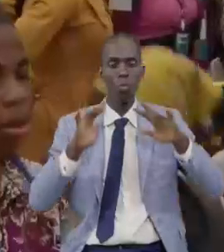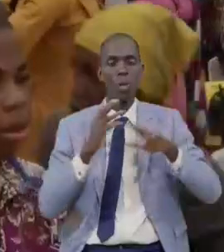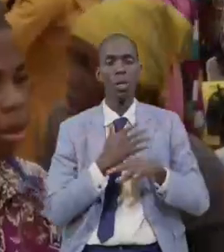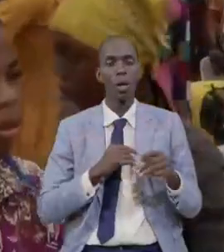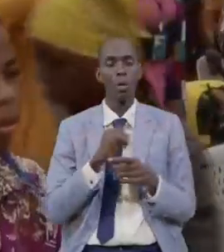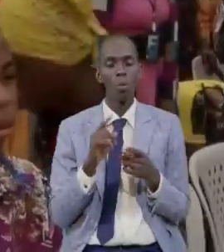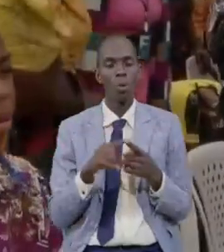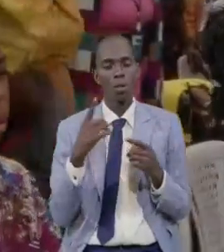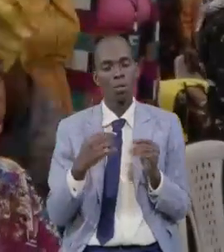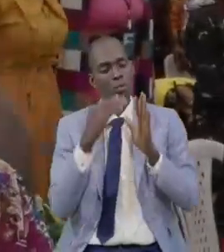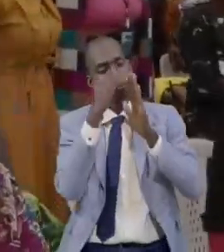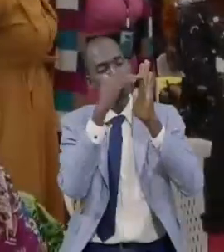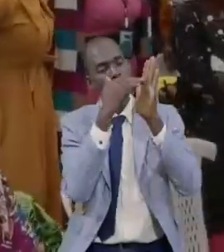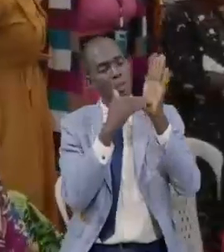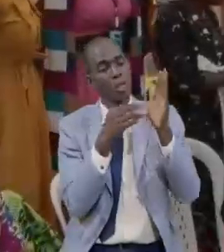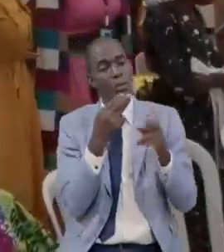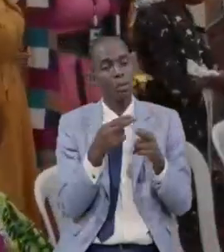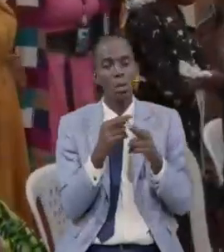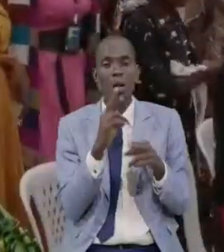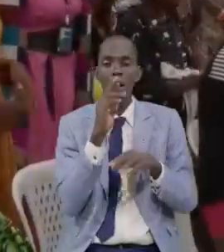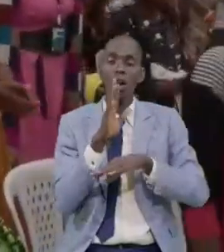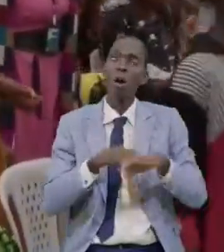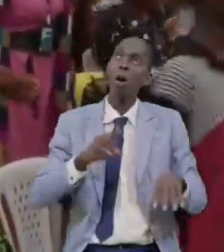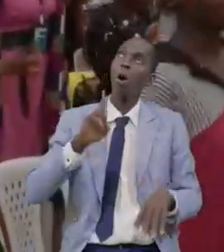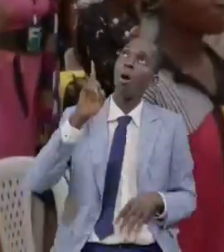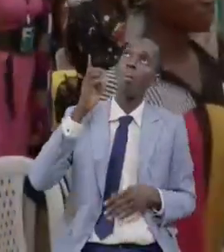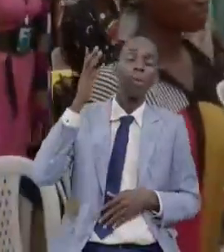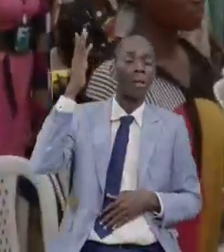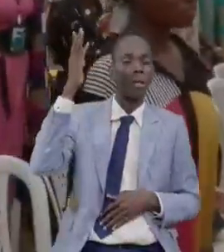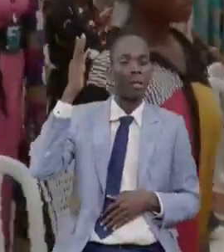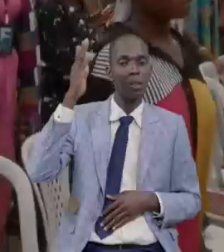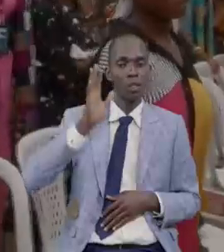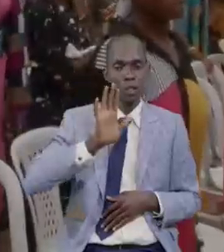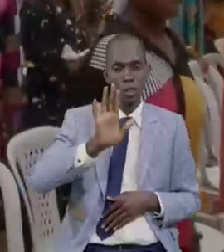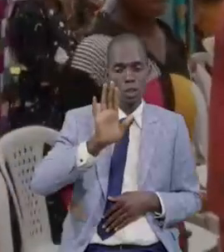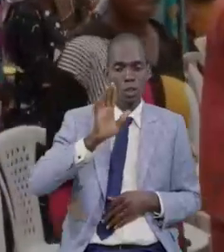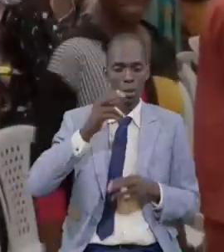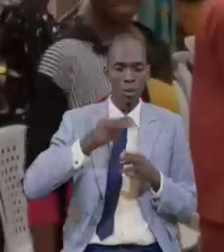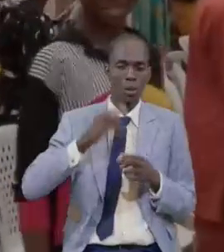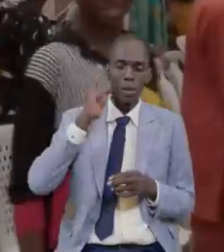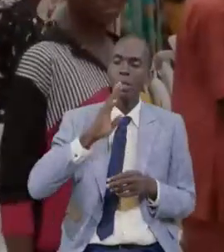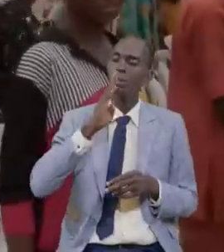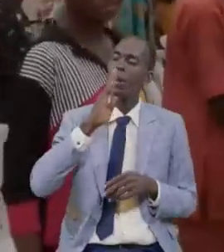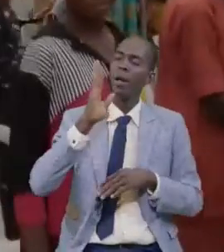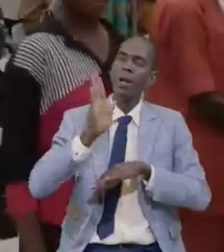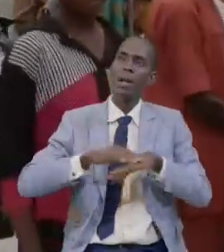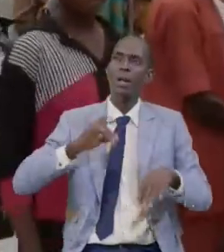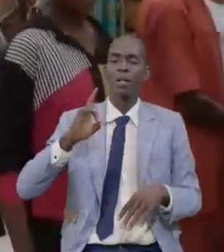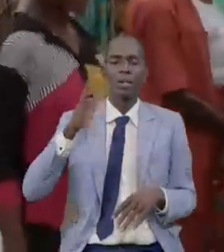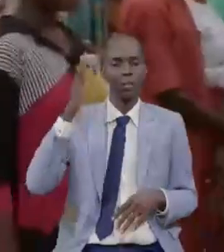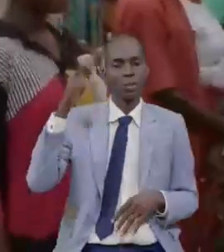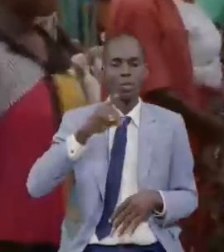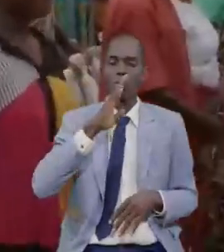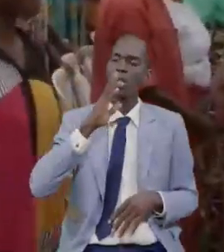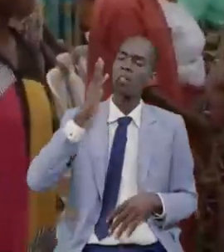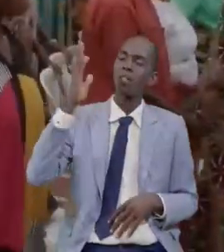up yonder, your name will be called. You'll be there. You will be,